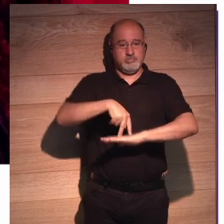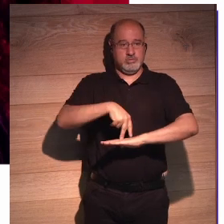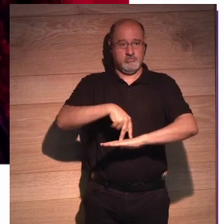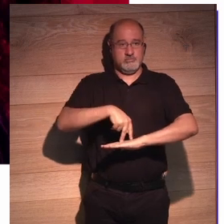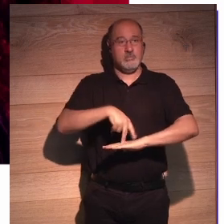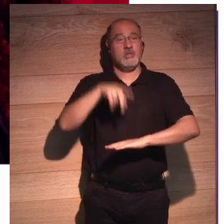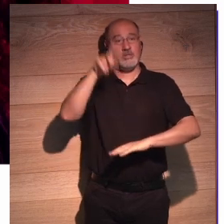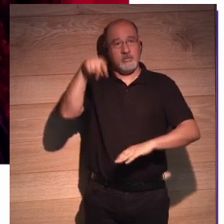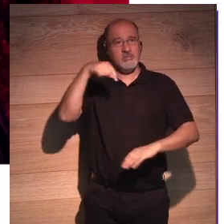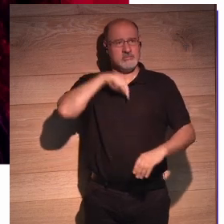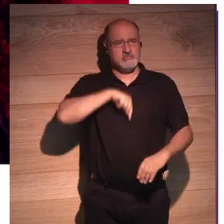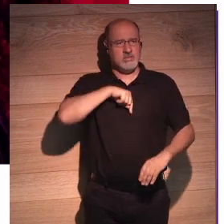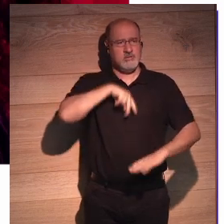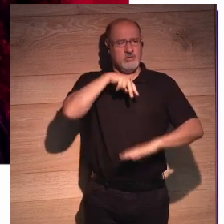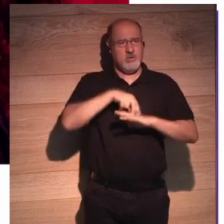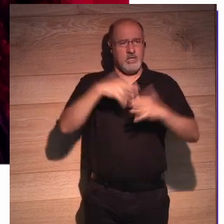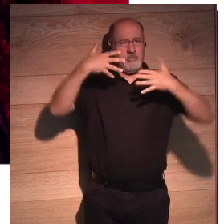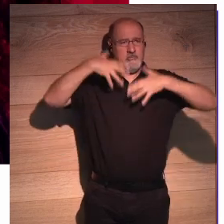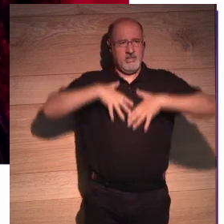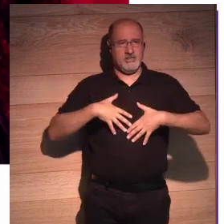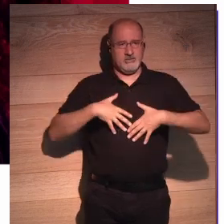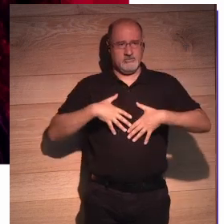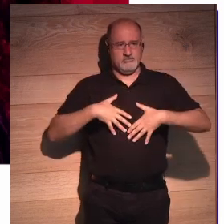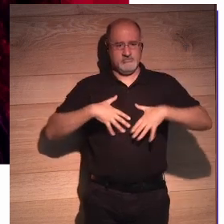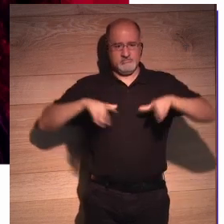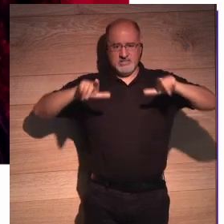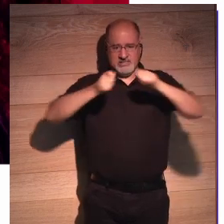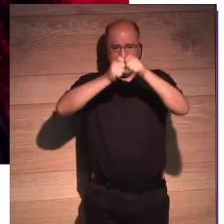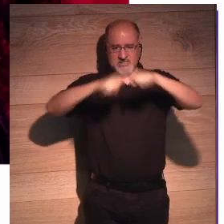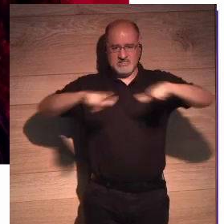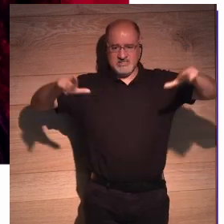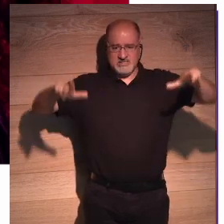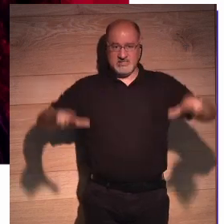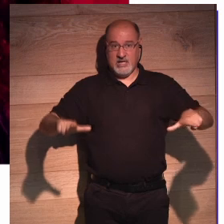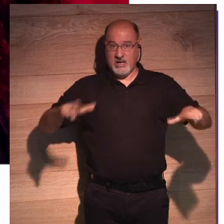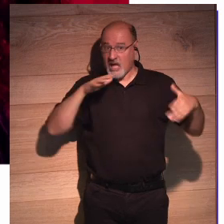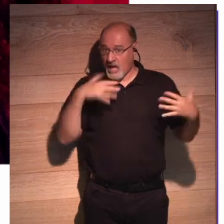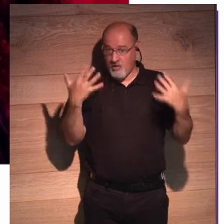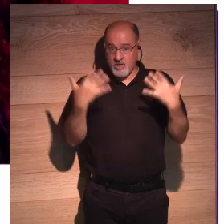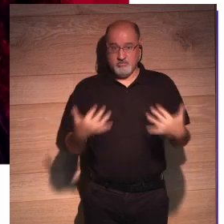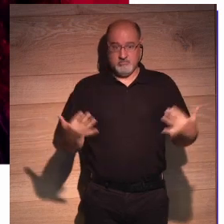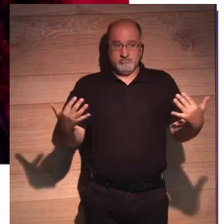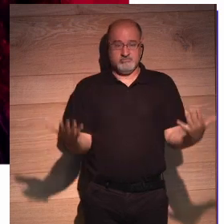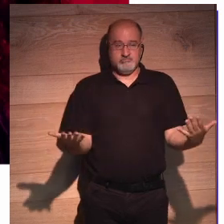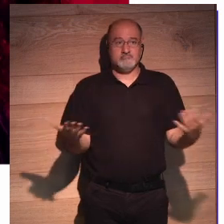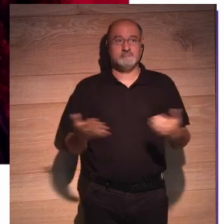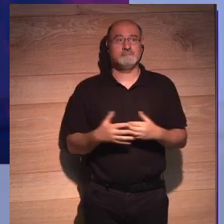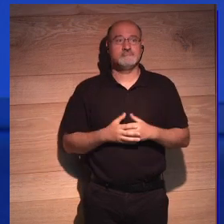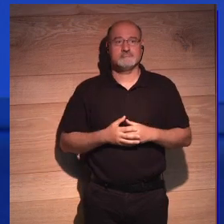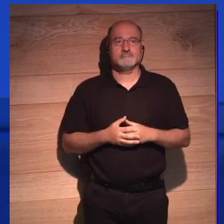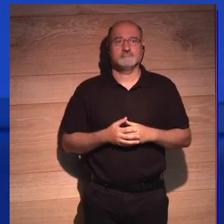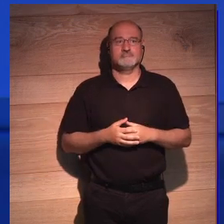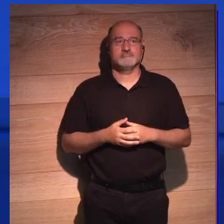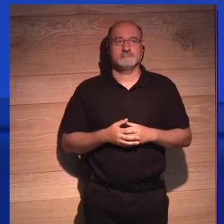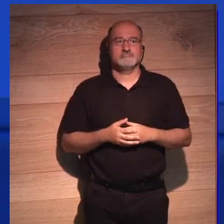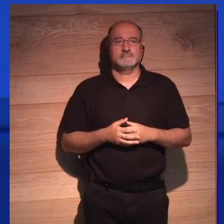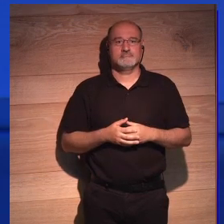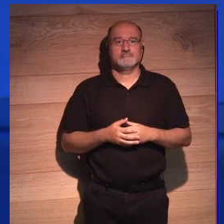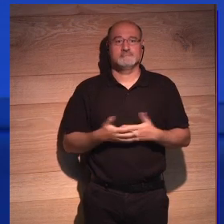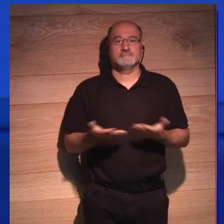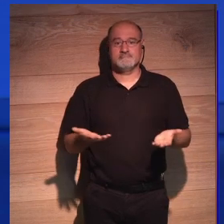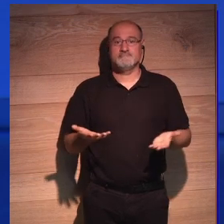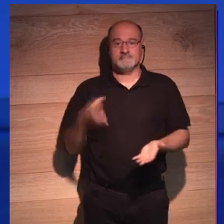reef. You could be in a womb. You could be a fetus. That's something that we've screened before. You feel that sense of presence in a space. So that's